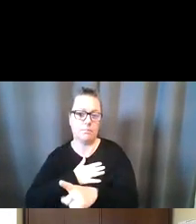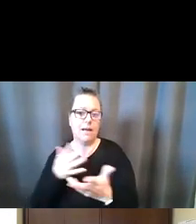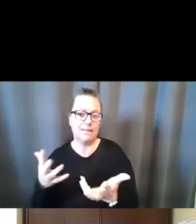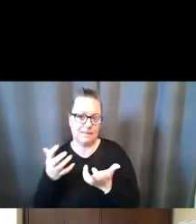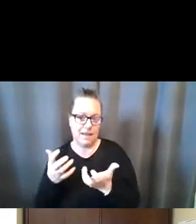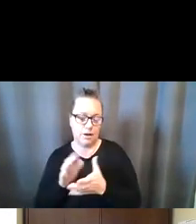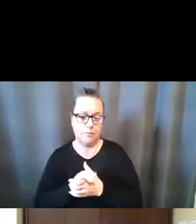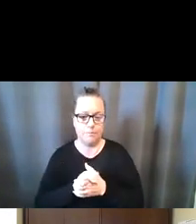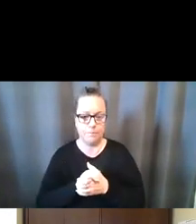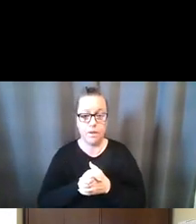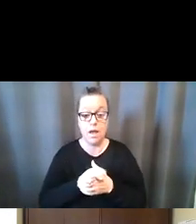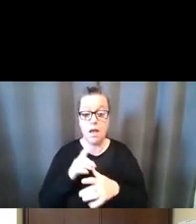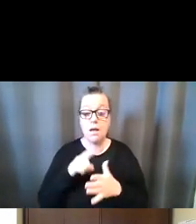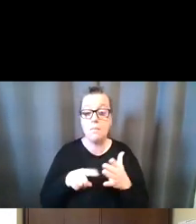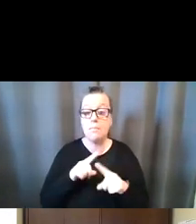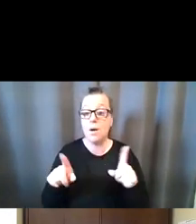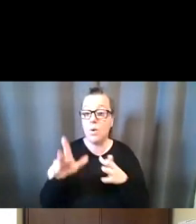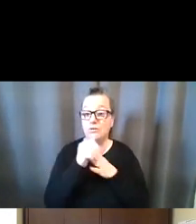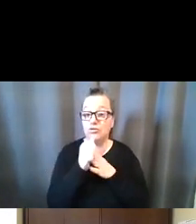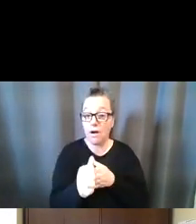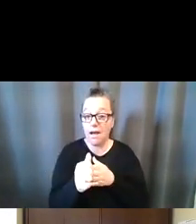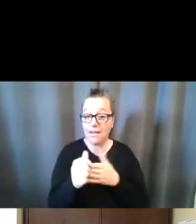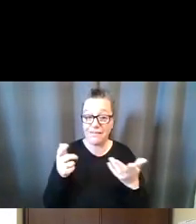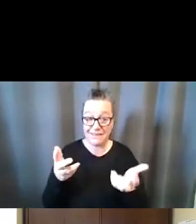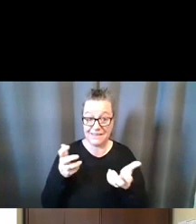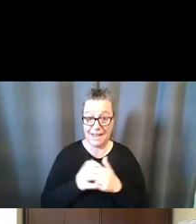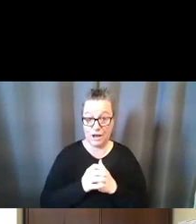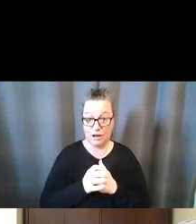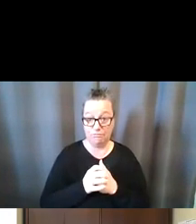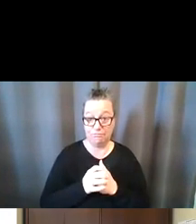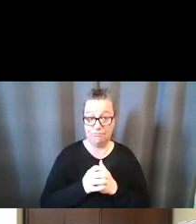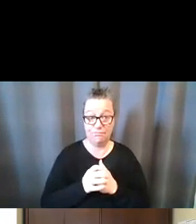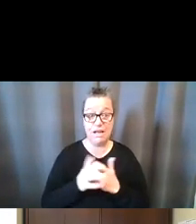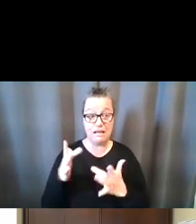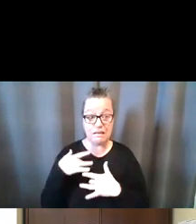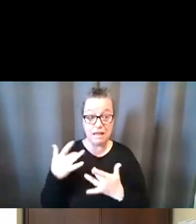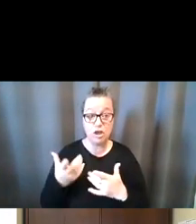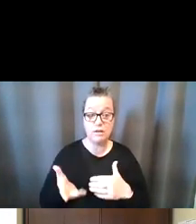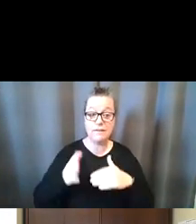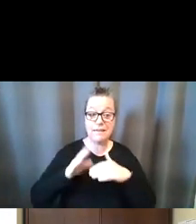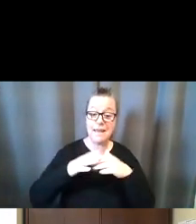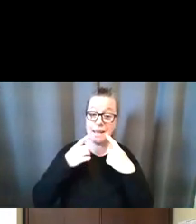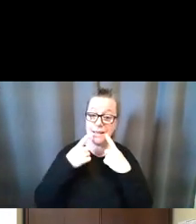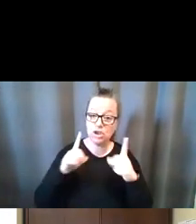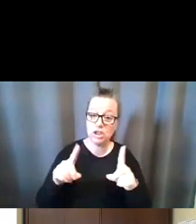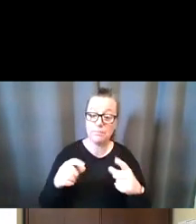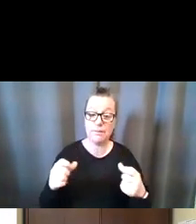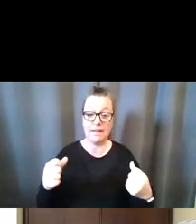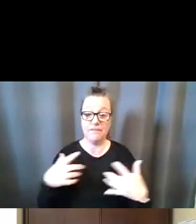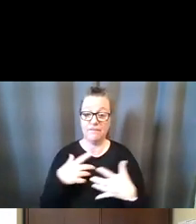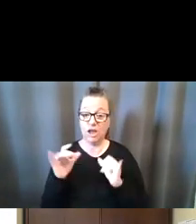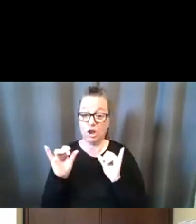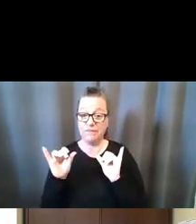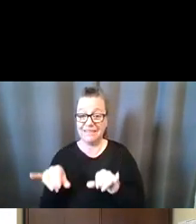here. But what drives desire? Things like the likelihood of gain or achievement, the fear of staying where